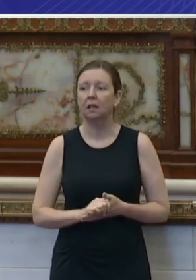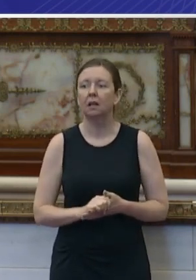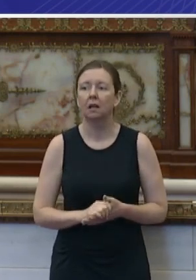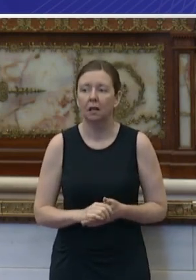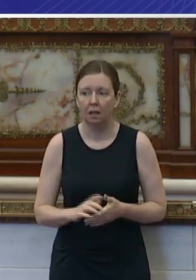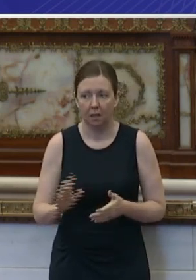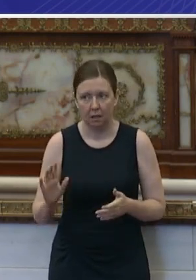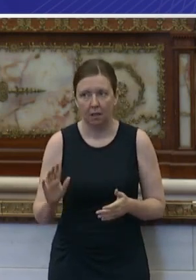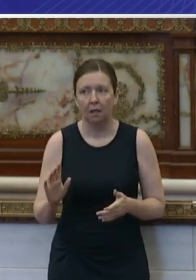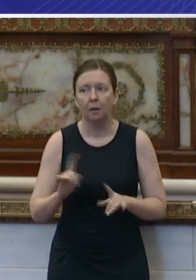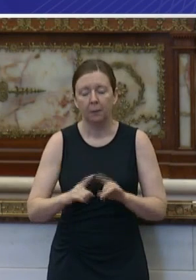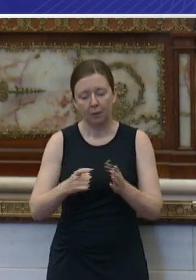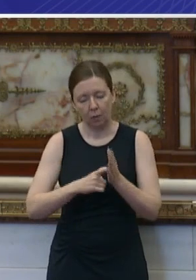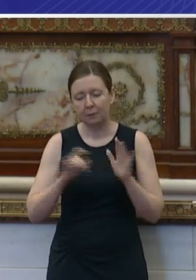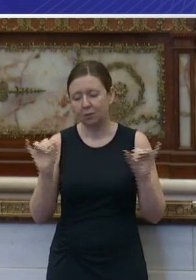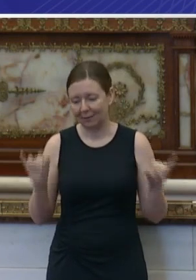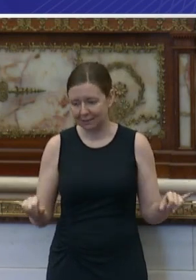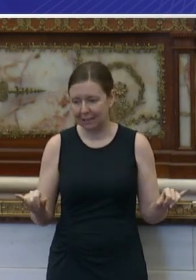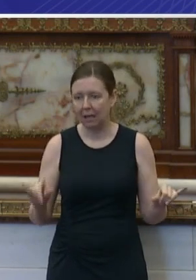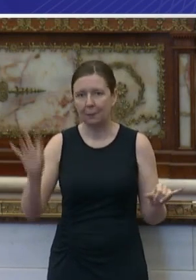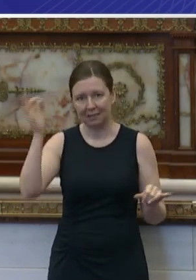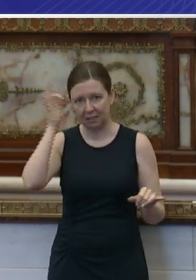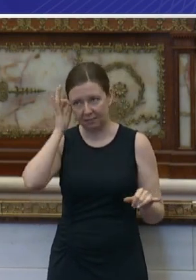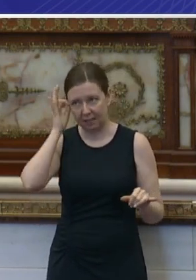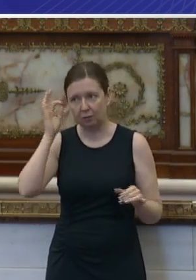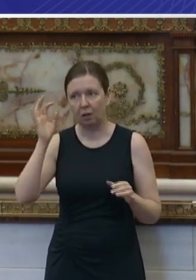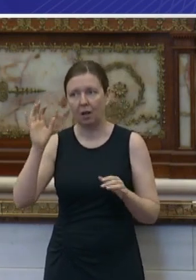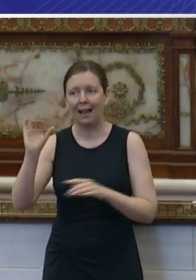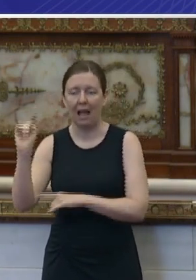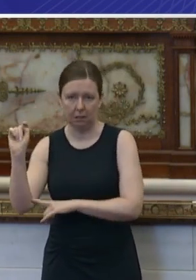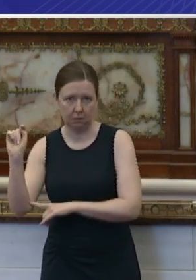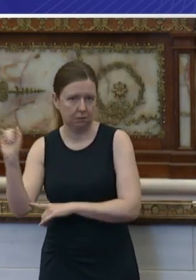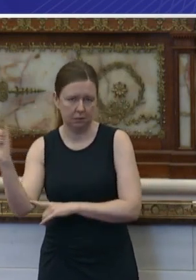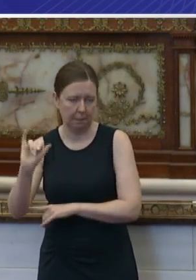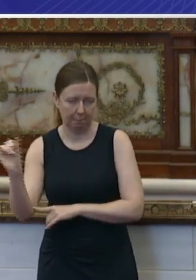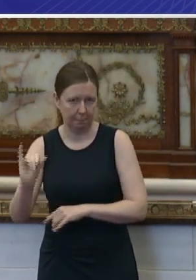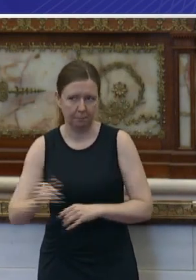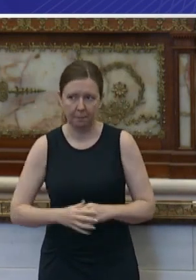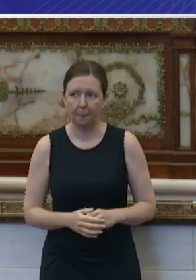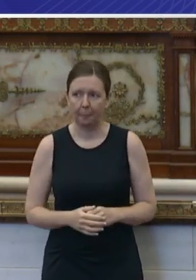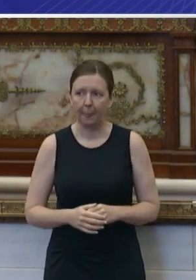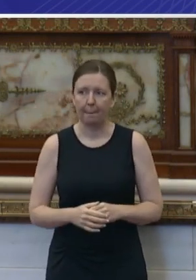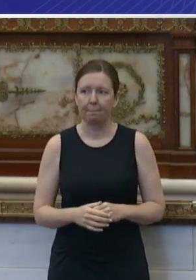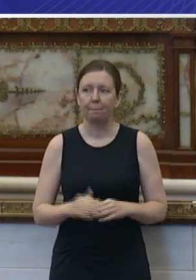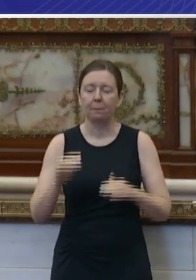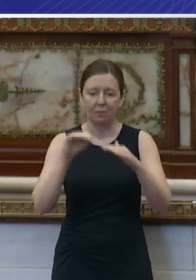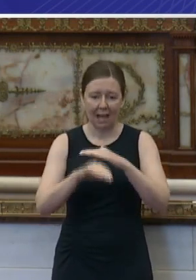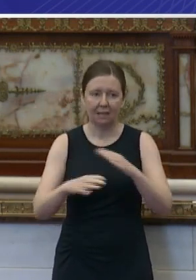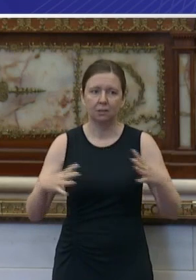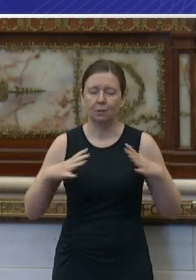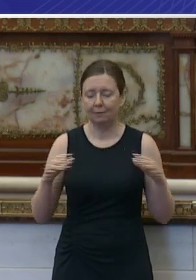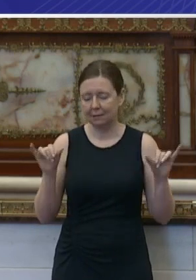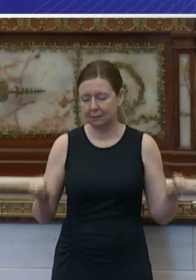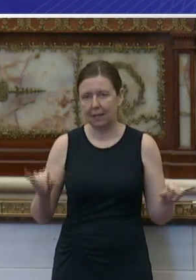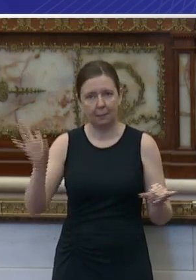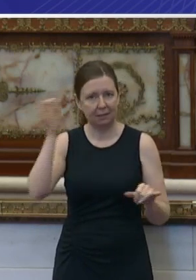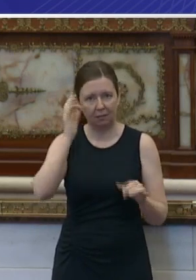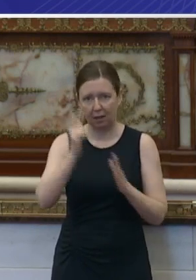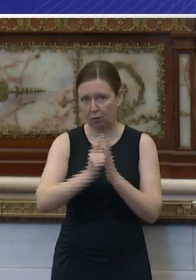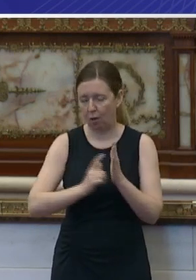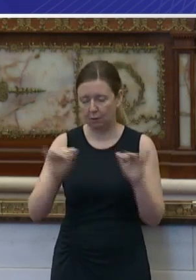now, requirements are the same as the federal law. So access to leave is the same as the federal